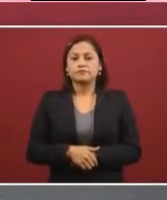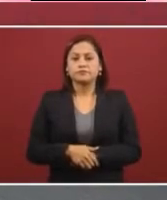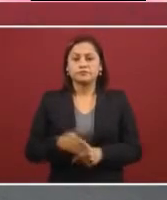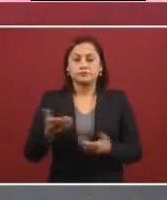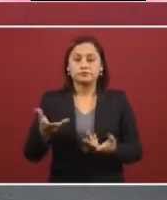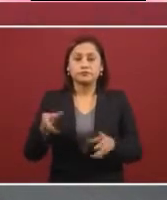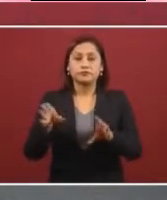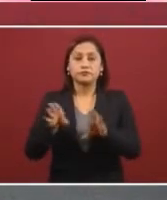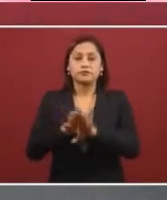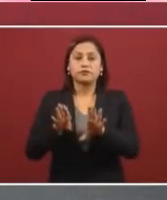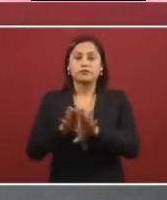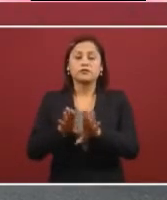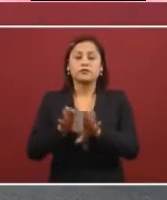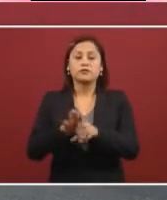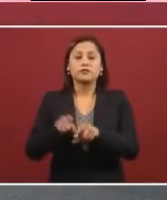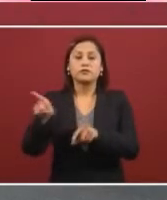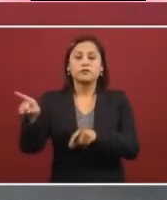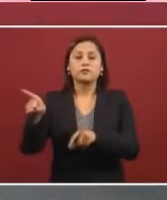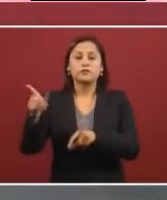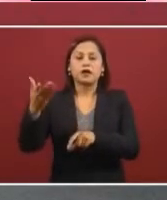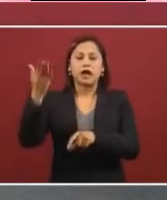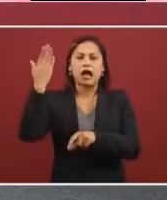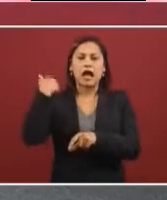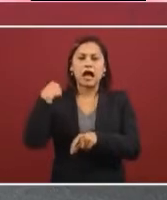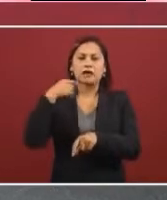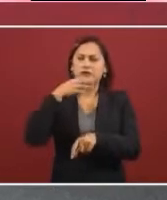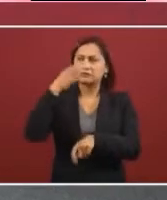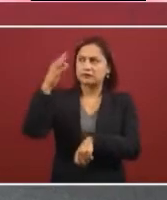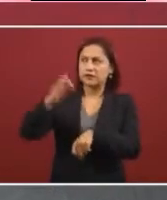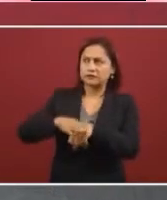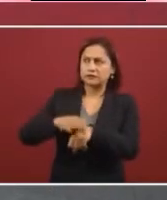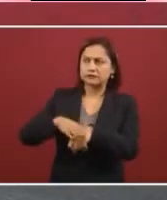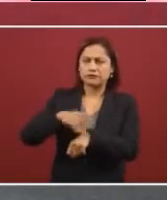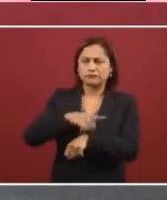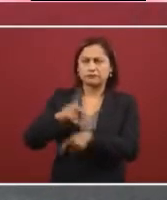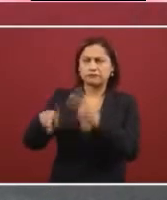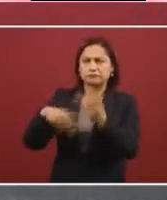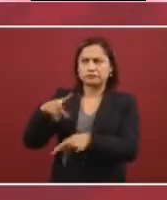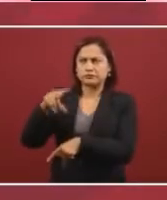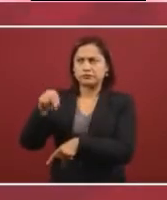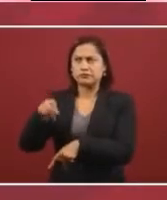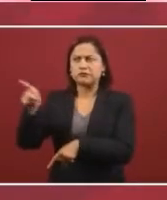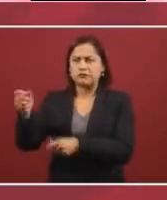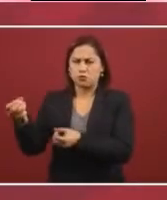a forgiveness. This is very grave